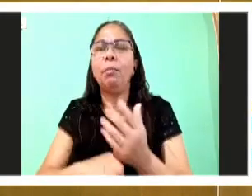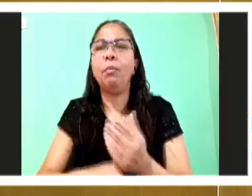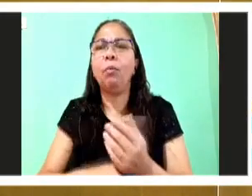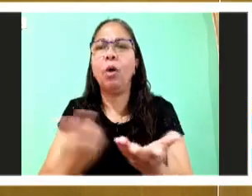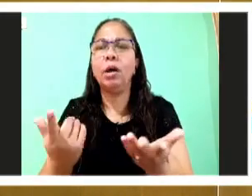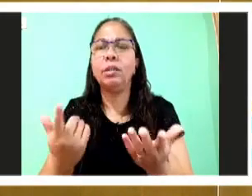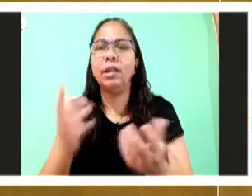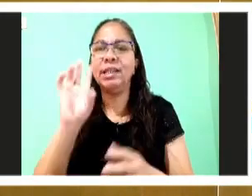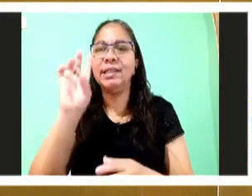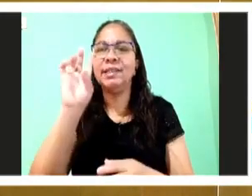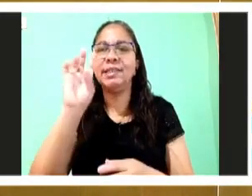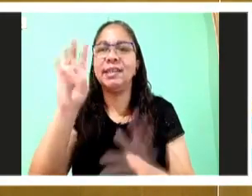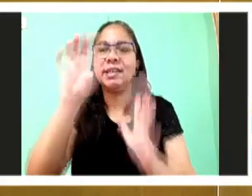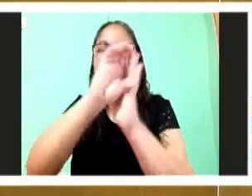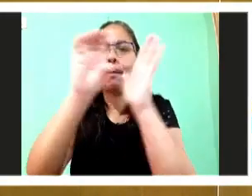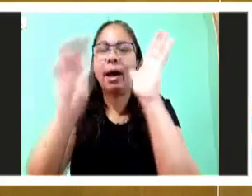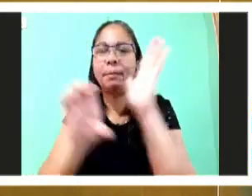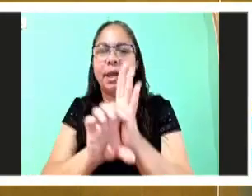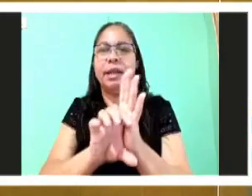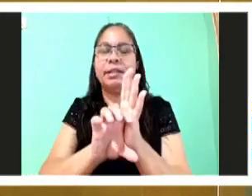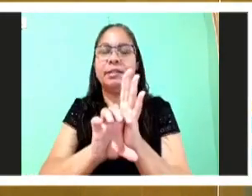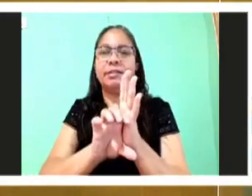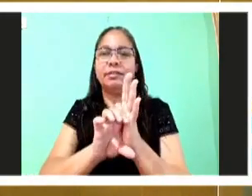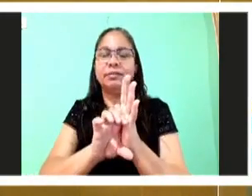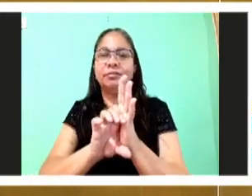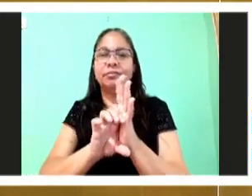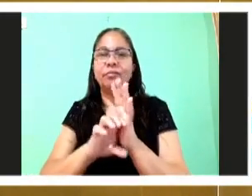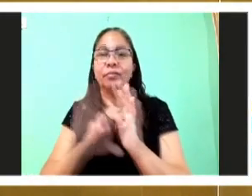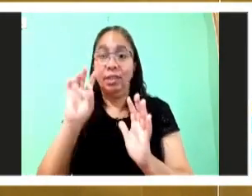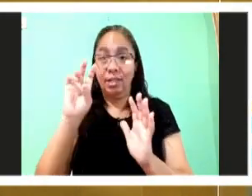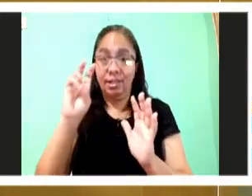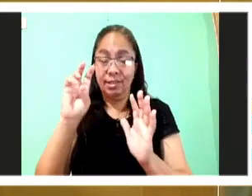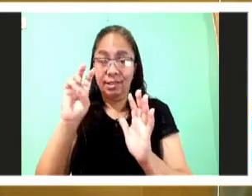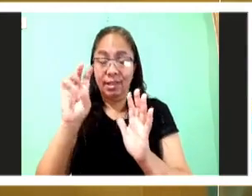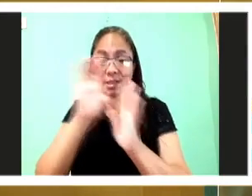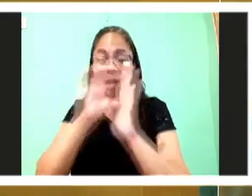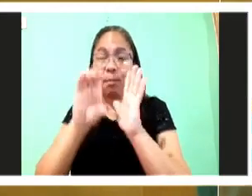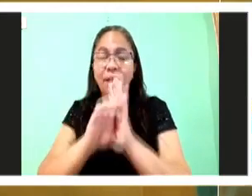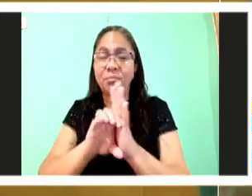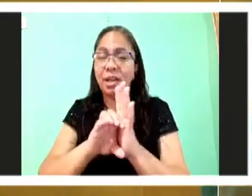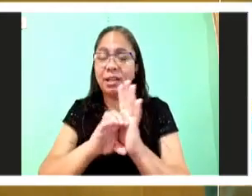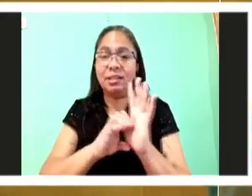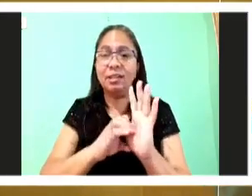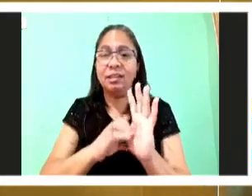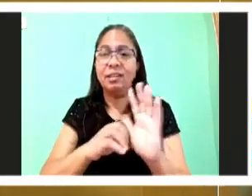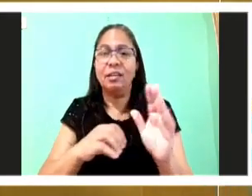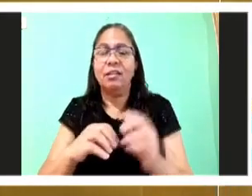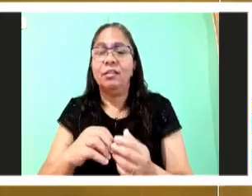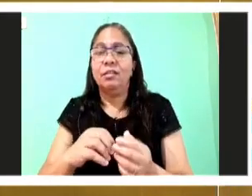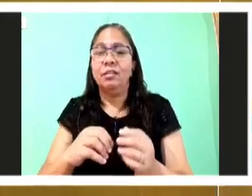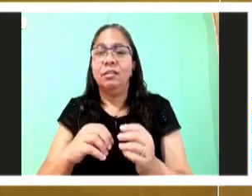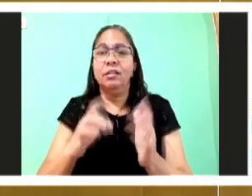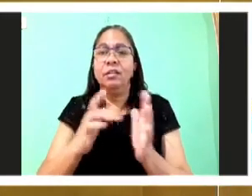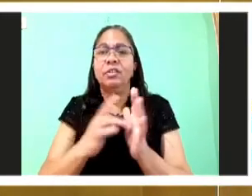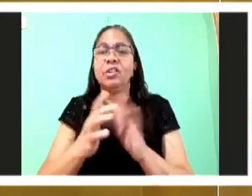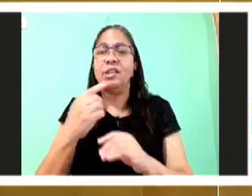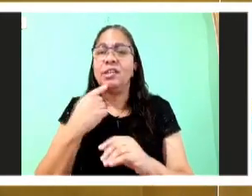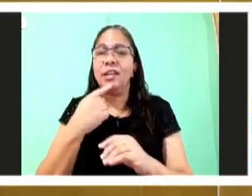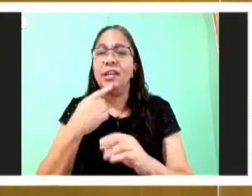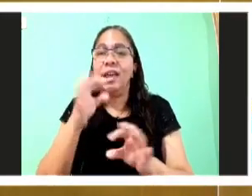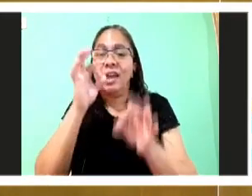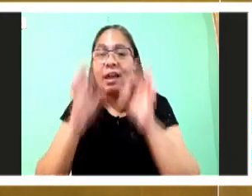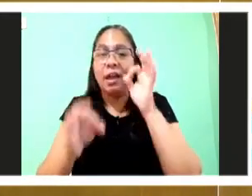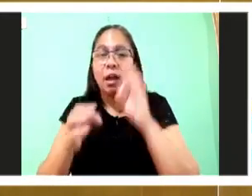sixth commandment covers a range of things. Because Jesus will say in Matthew's gospel, if you look at a